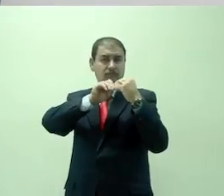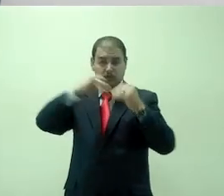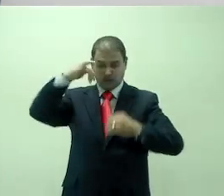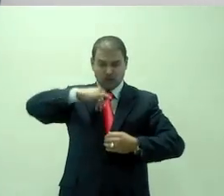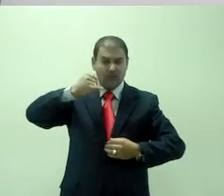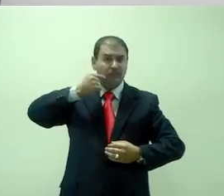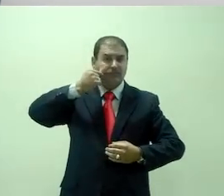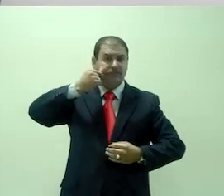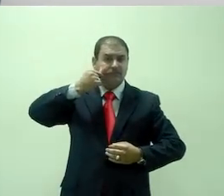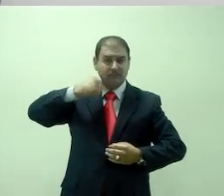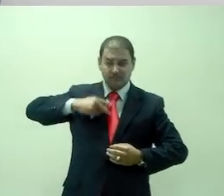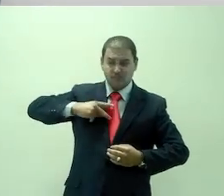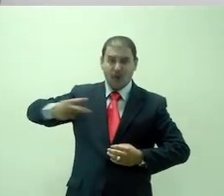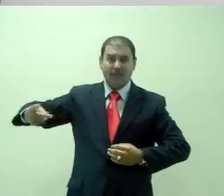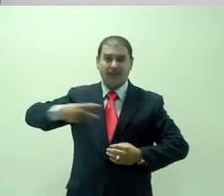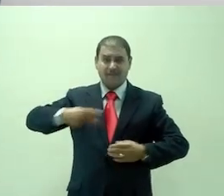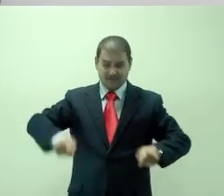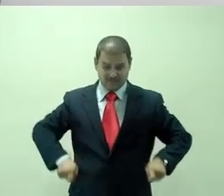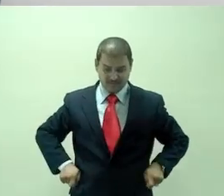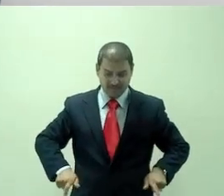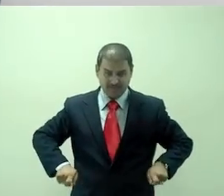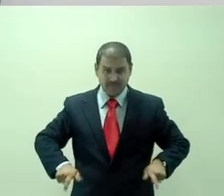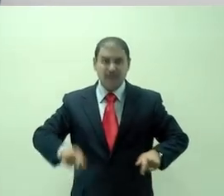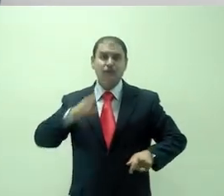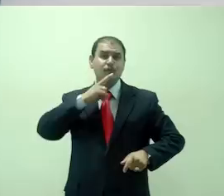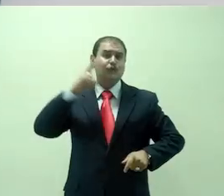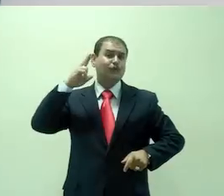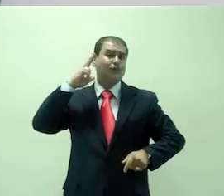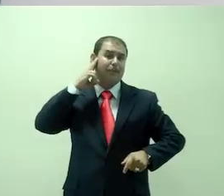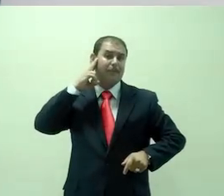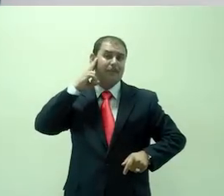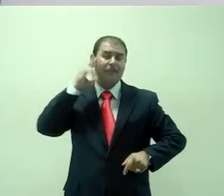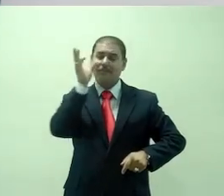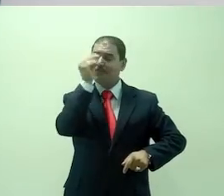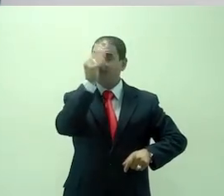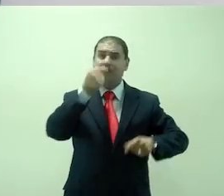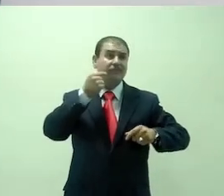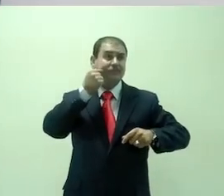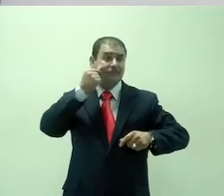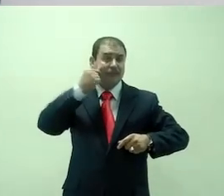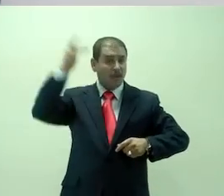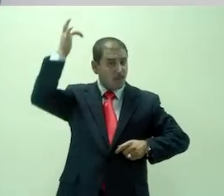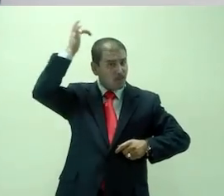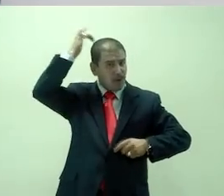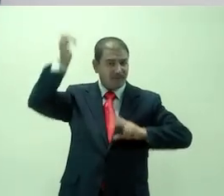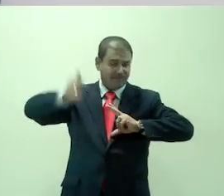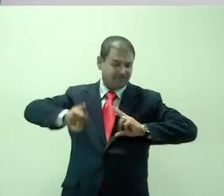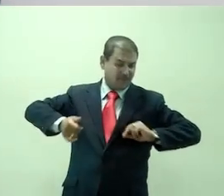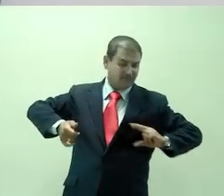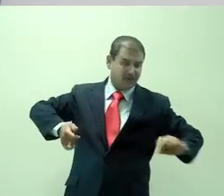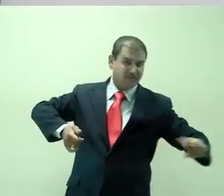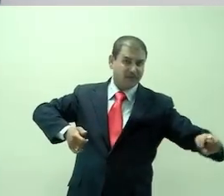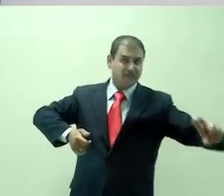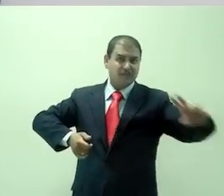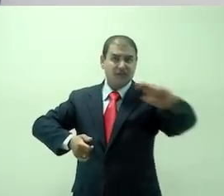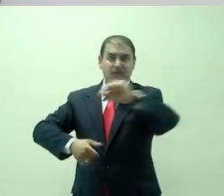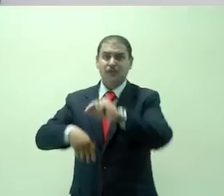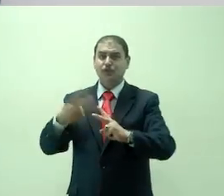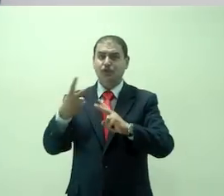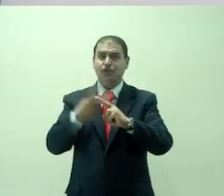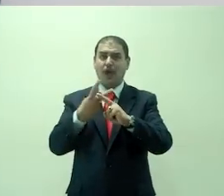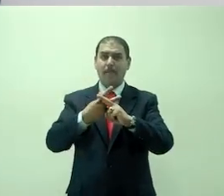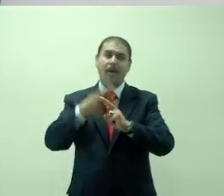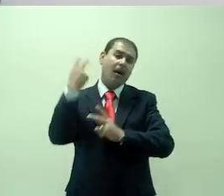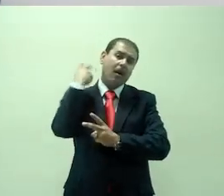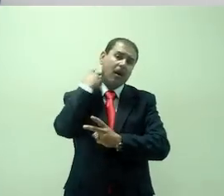difficult for them to look for solutions. Because as we know, you know, acceptance is halfway the solution. That's in terms